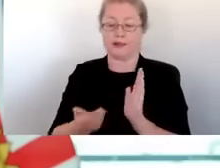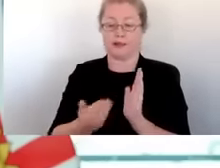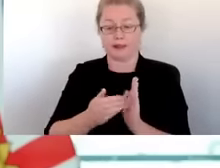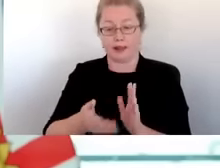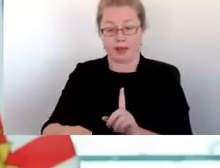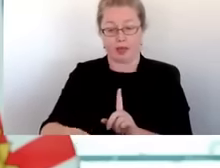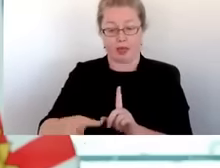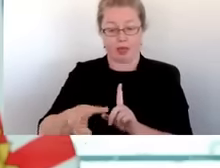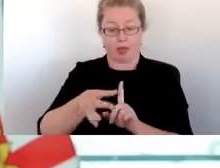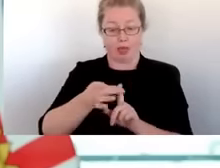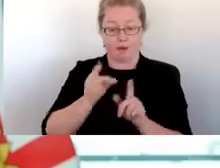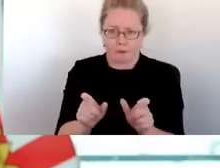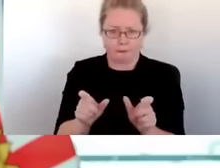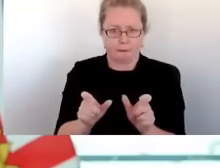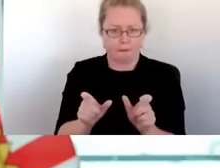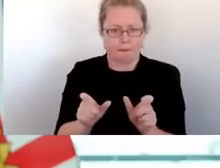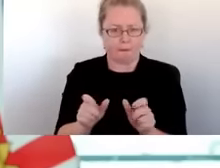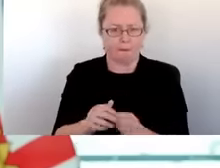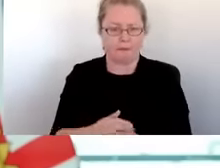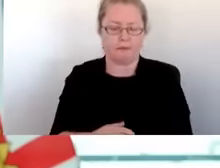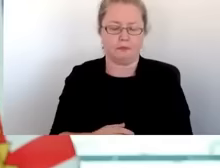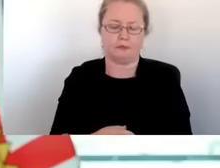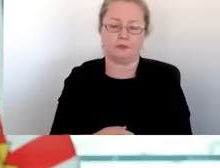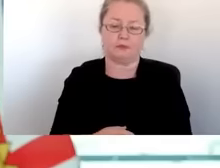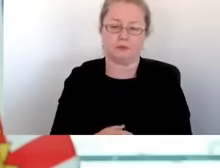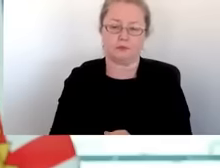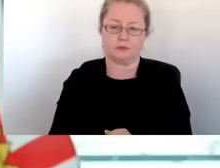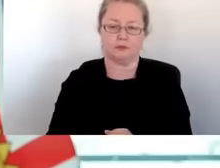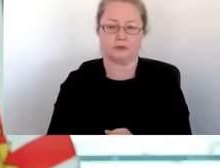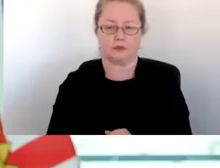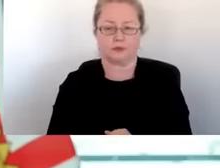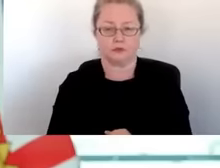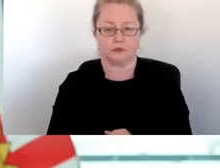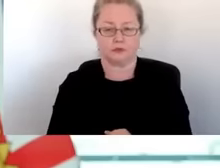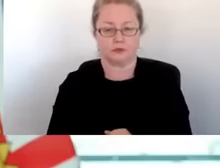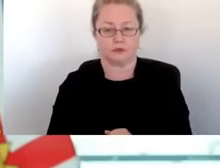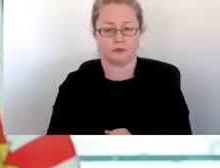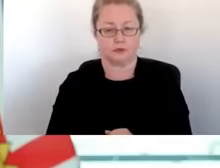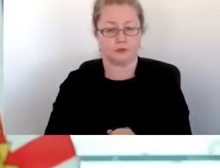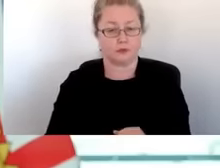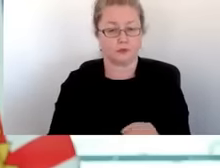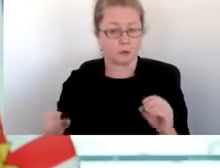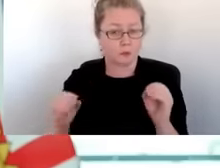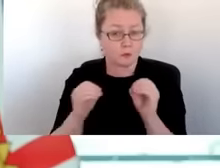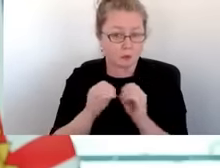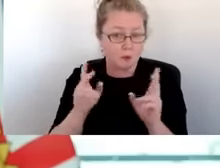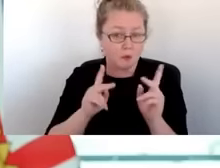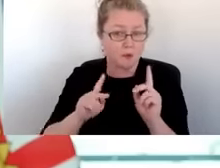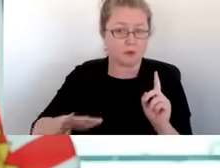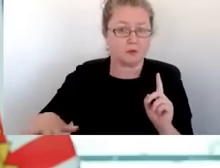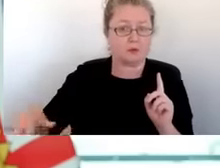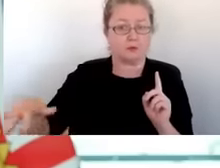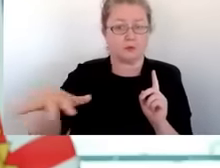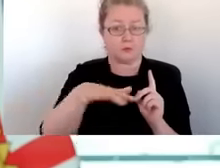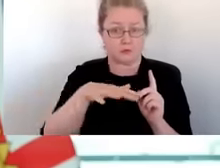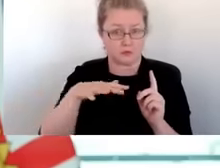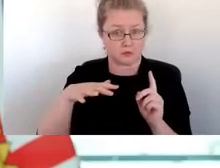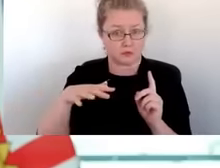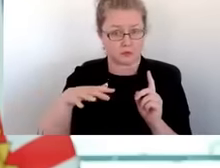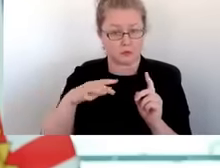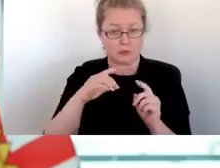vaccination and with hybrid immunity, we now know that there are far fewer people in our community now, today, who